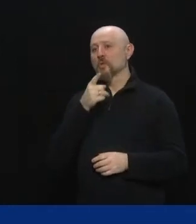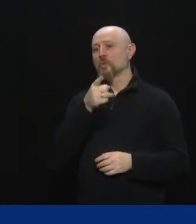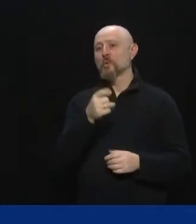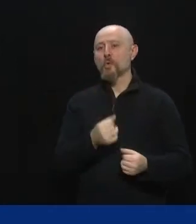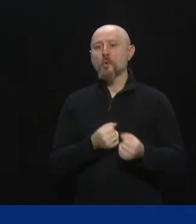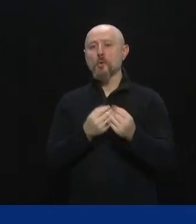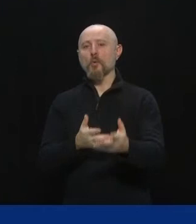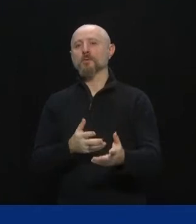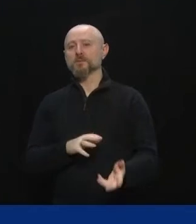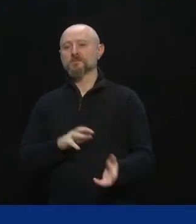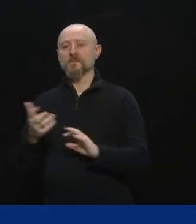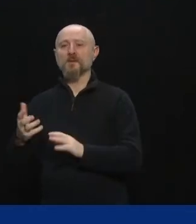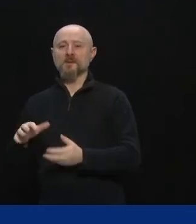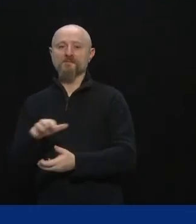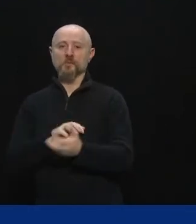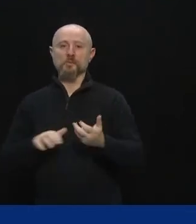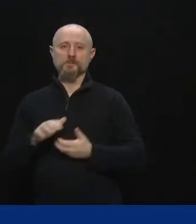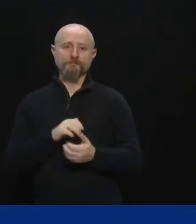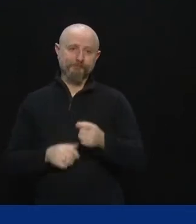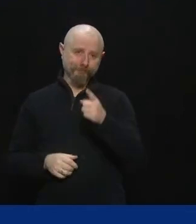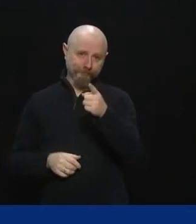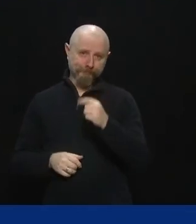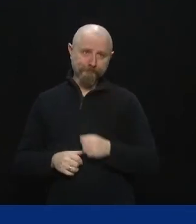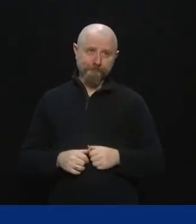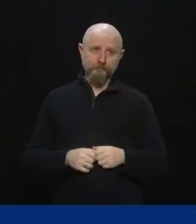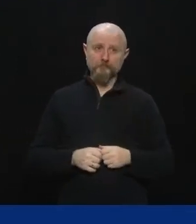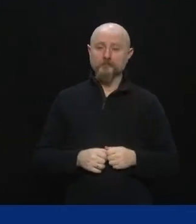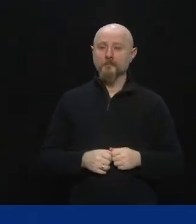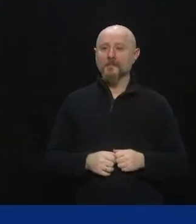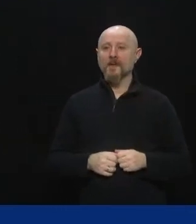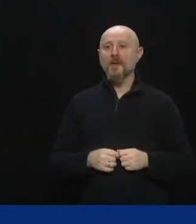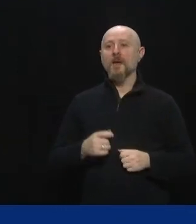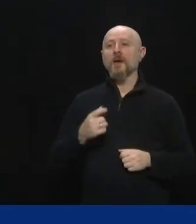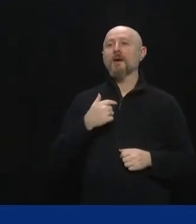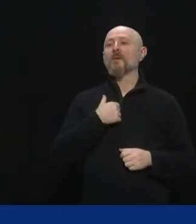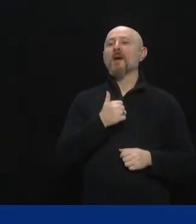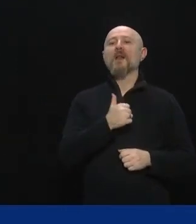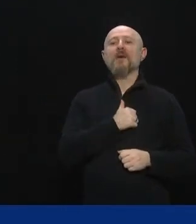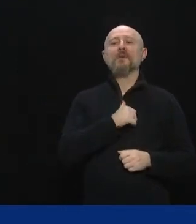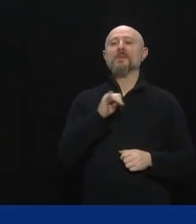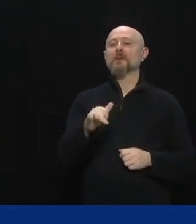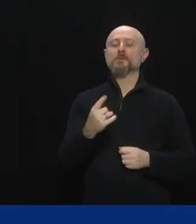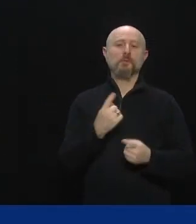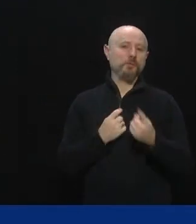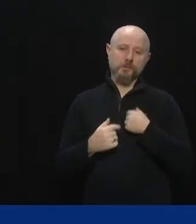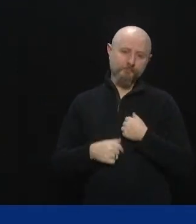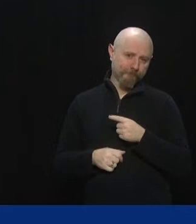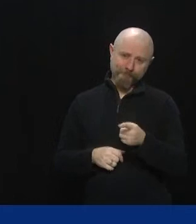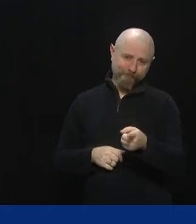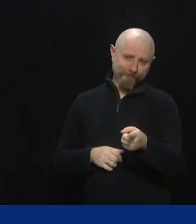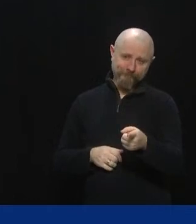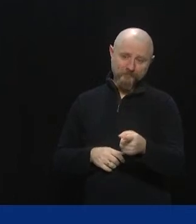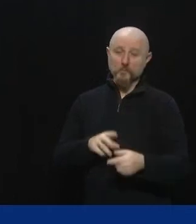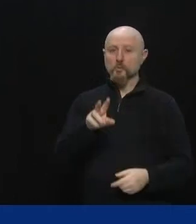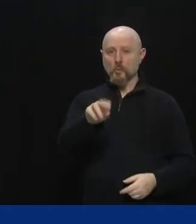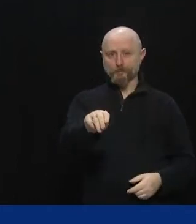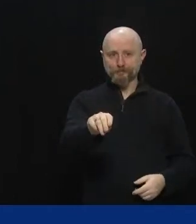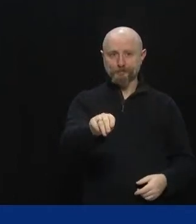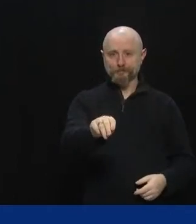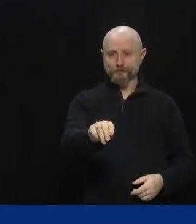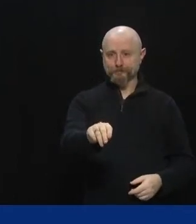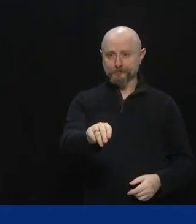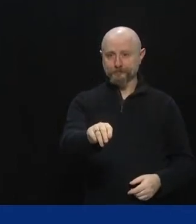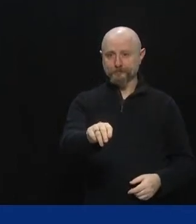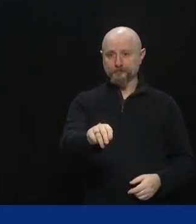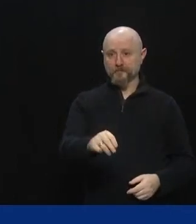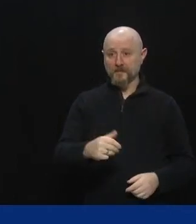confusion? Thank you. I love those kind of questions. No, I don't think anyone could ever accuse me of